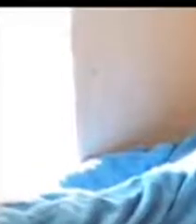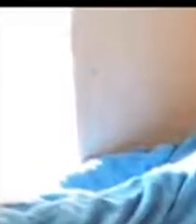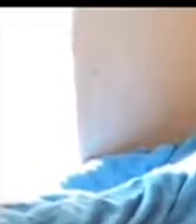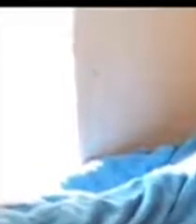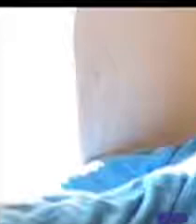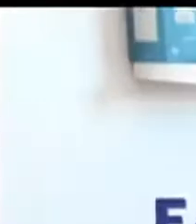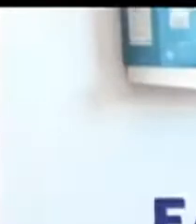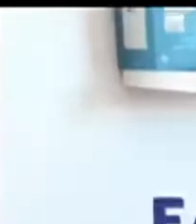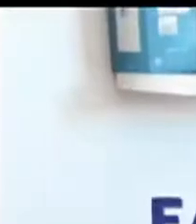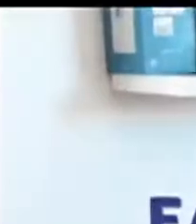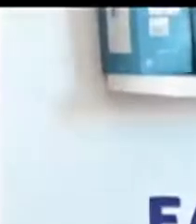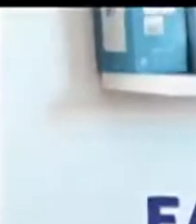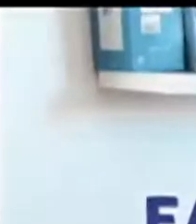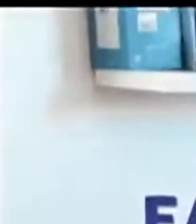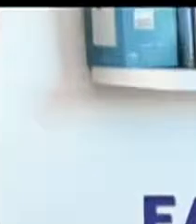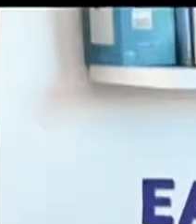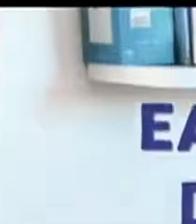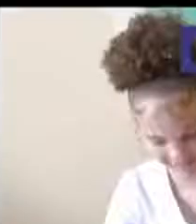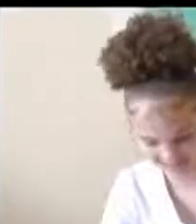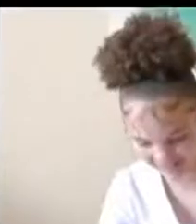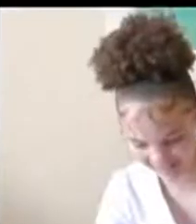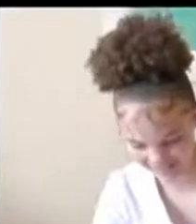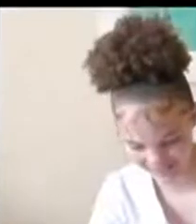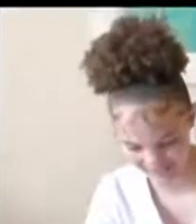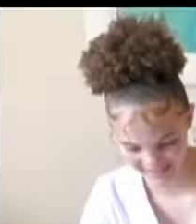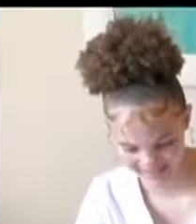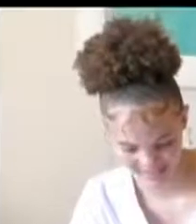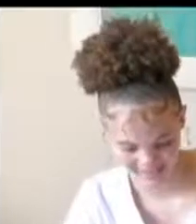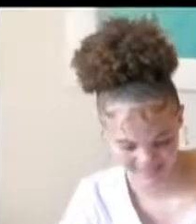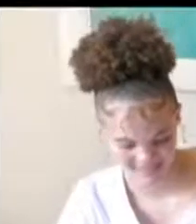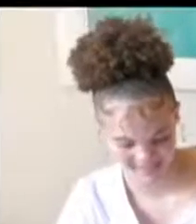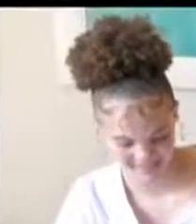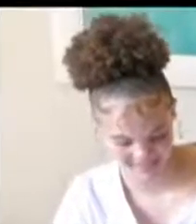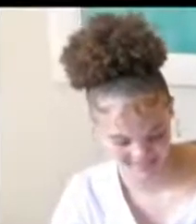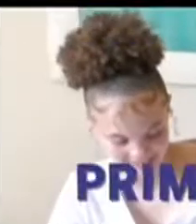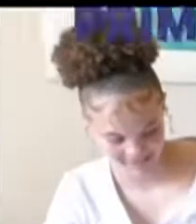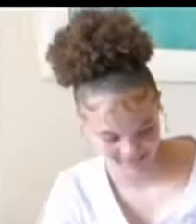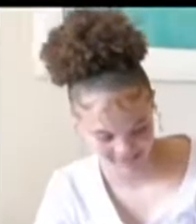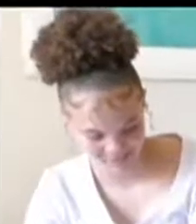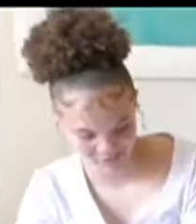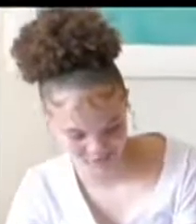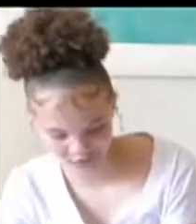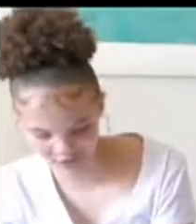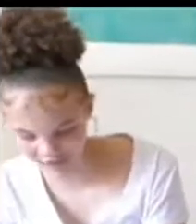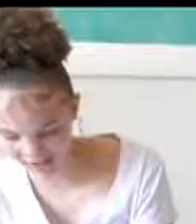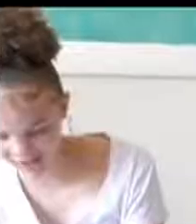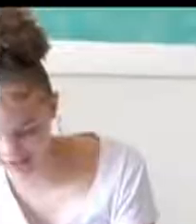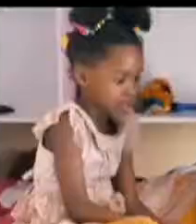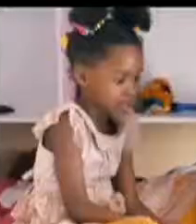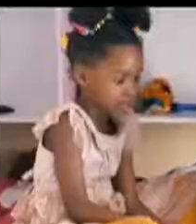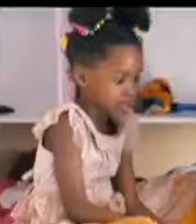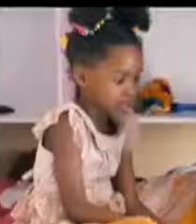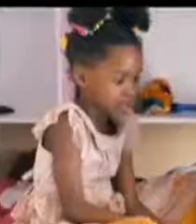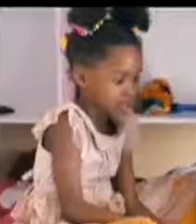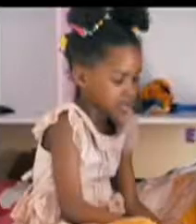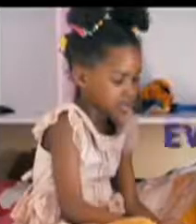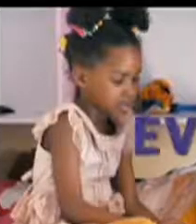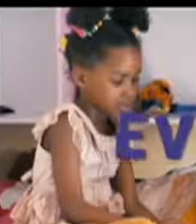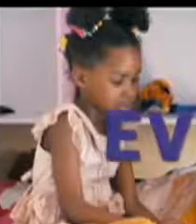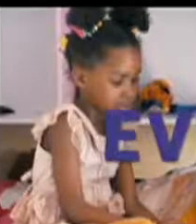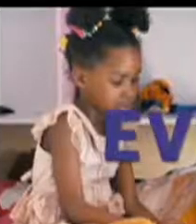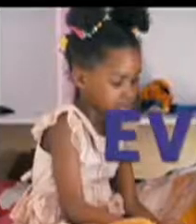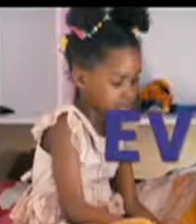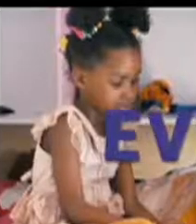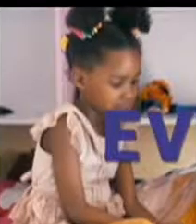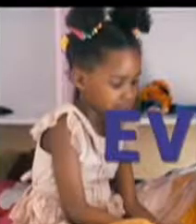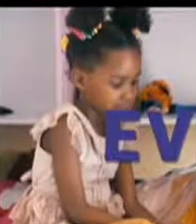include early childhood development programs and primary school lessons. These air on One Africa TV every weekday